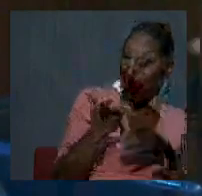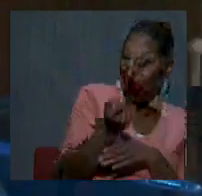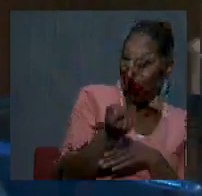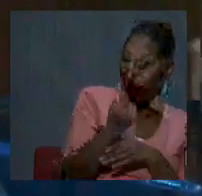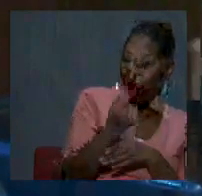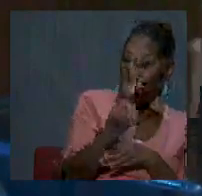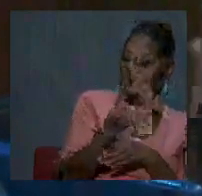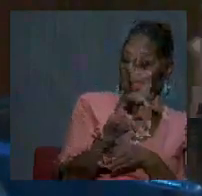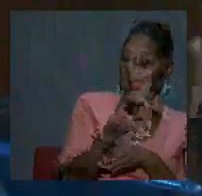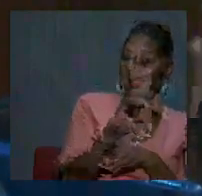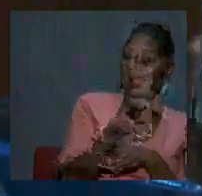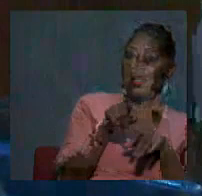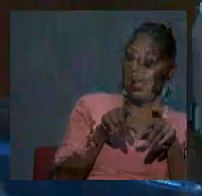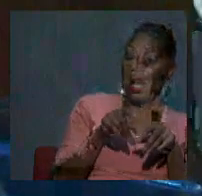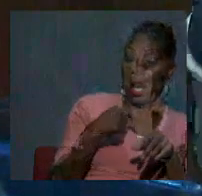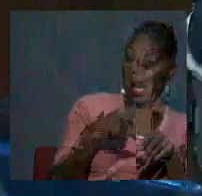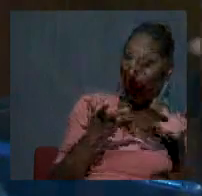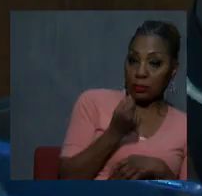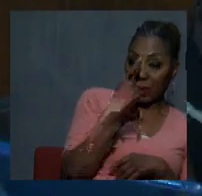as I've